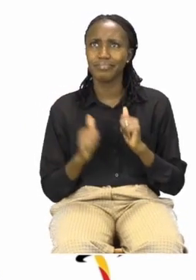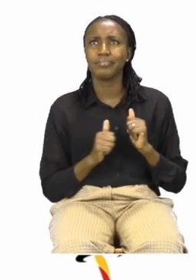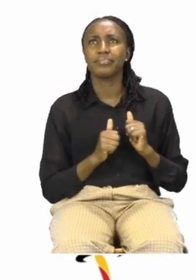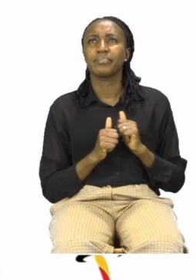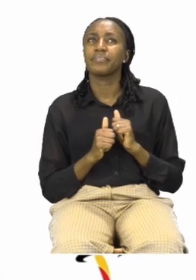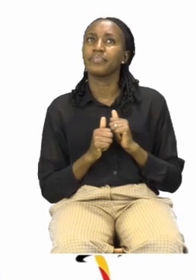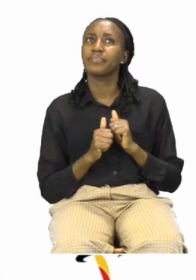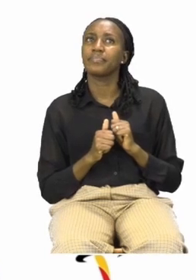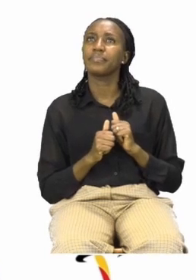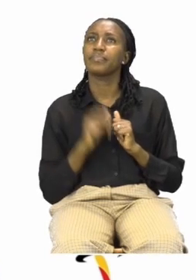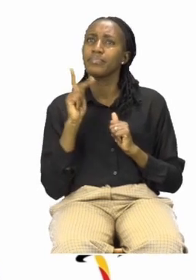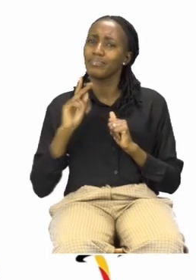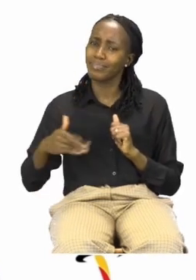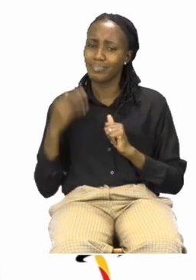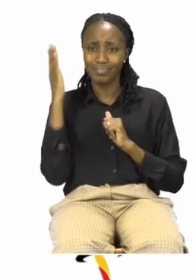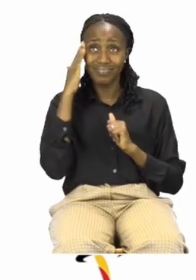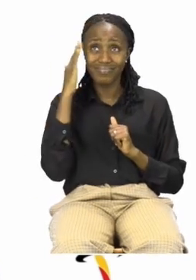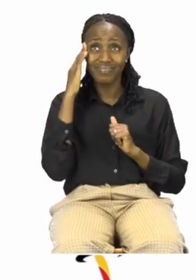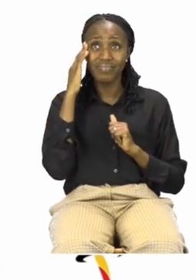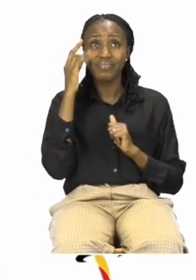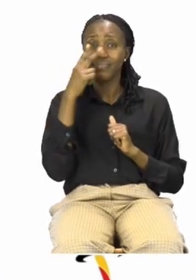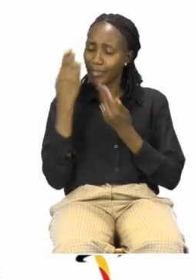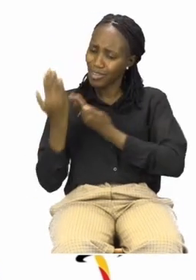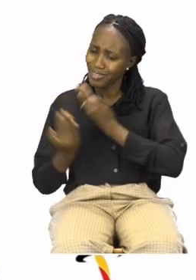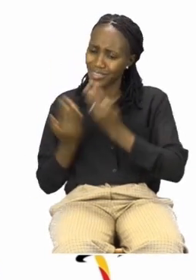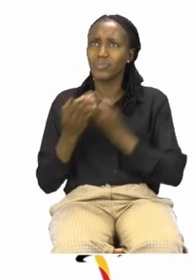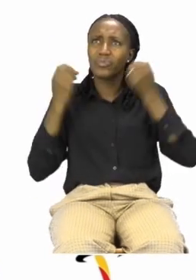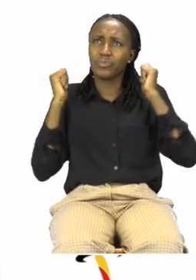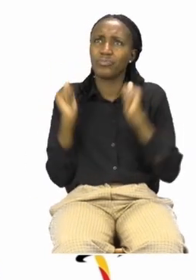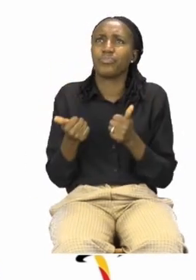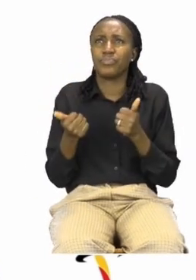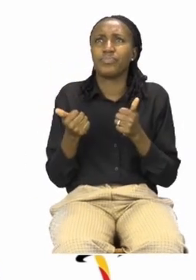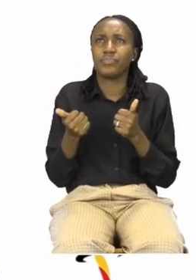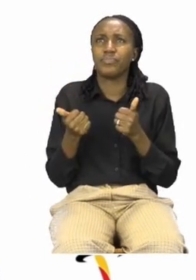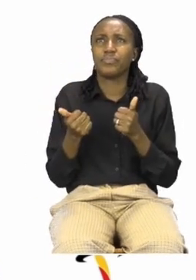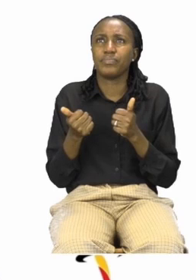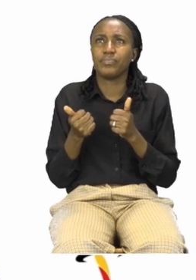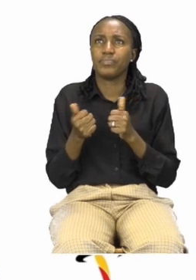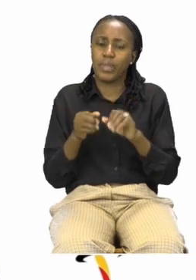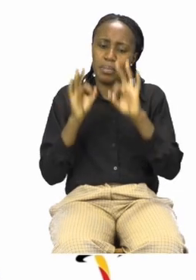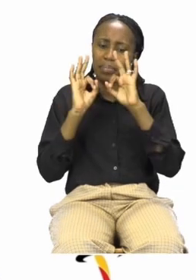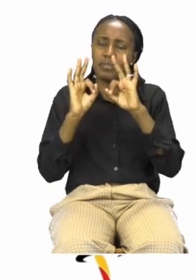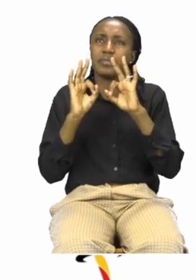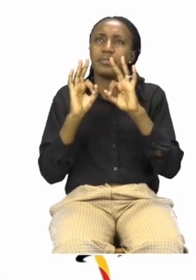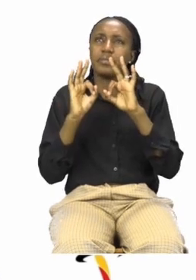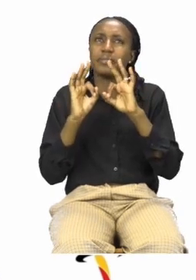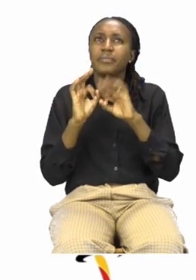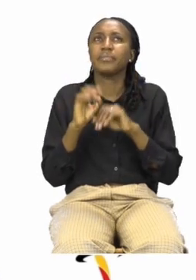like them to ensure that at least the service that they deliver to the masses or to the sport lovers is of that excellent nature. We also looked